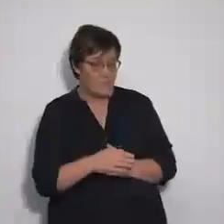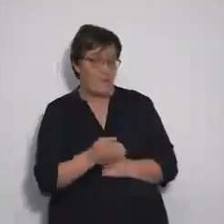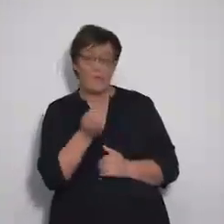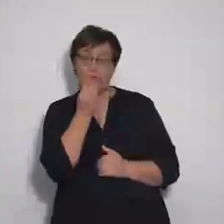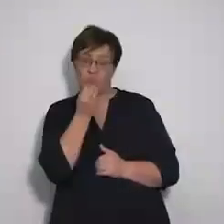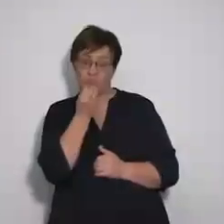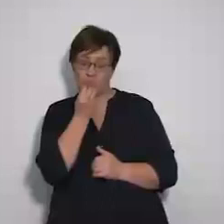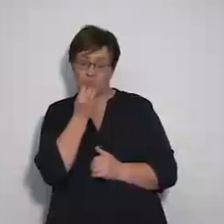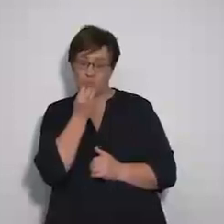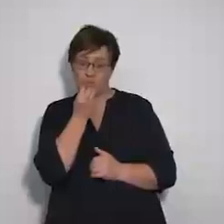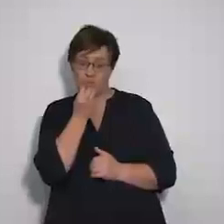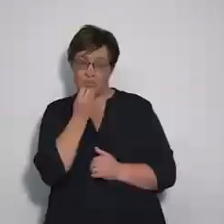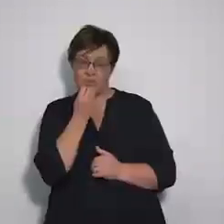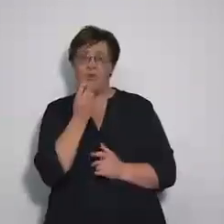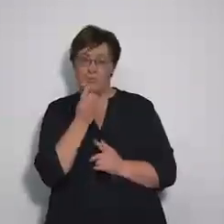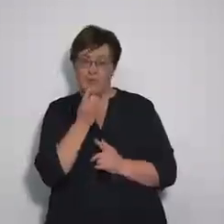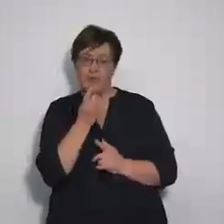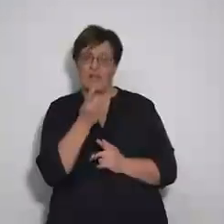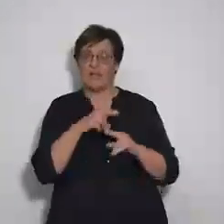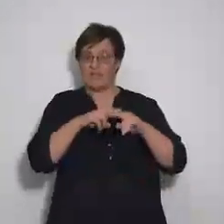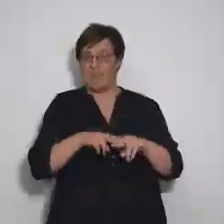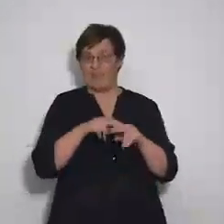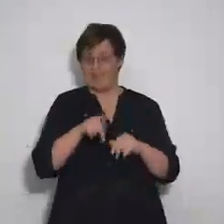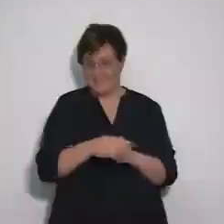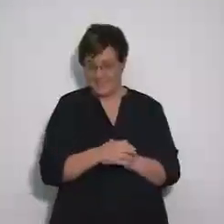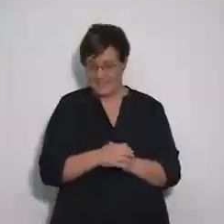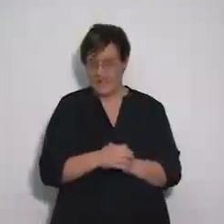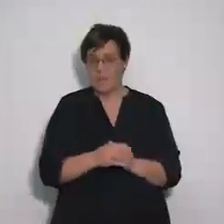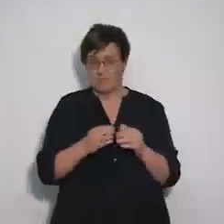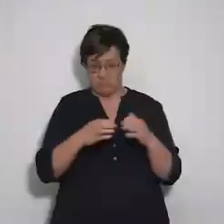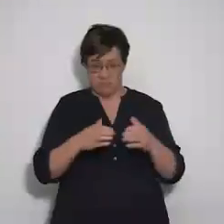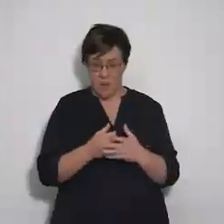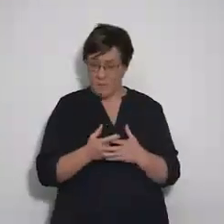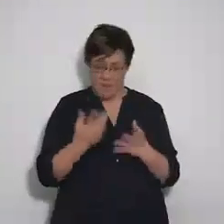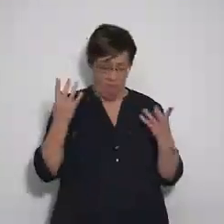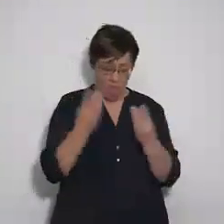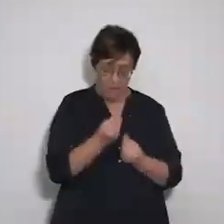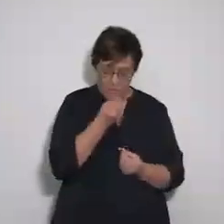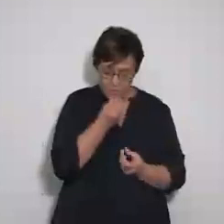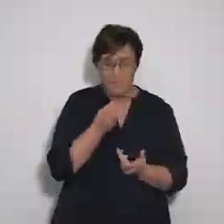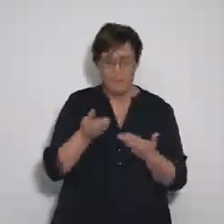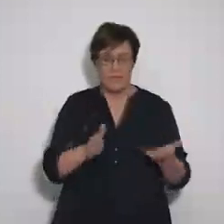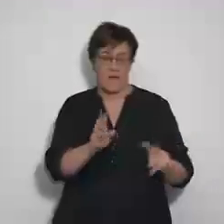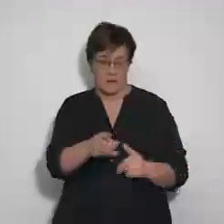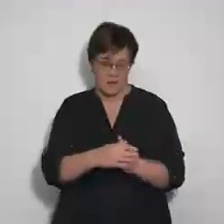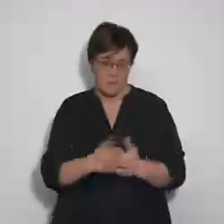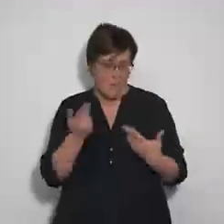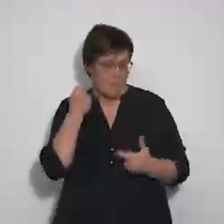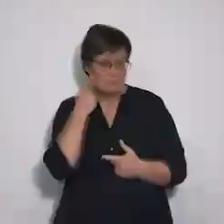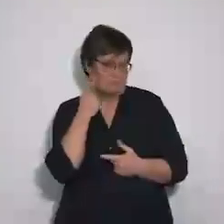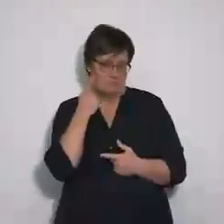that food is a density dependent limiting factor, so certainly maybe